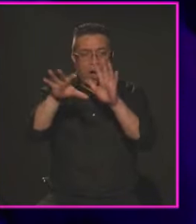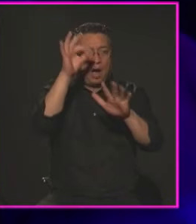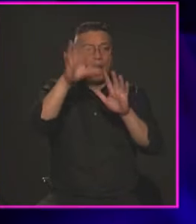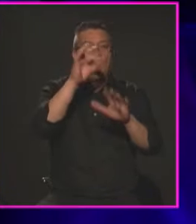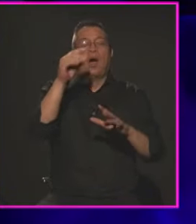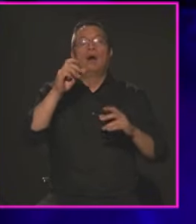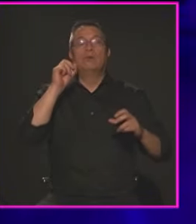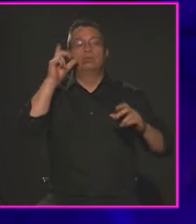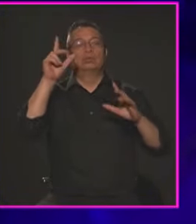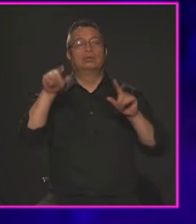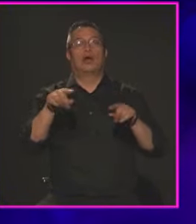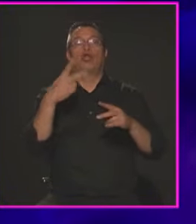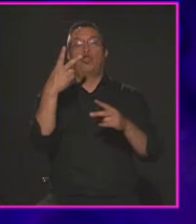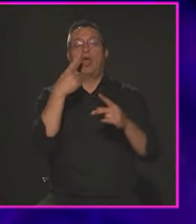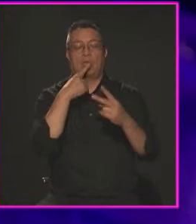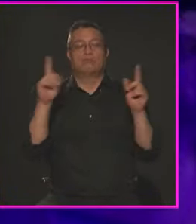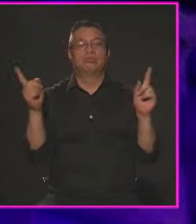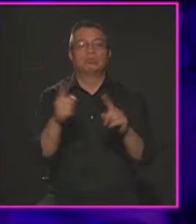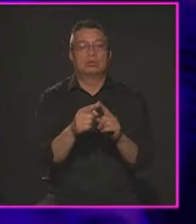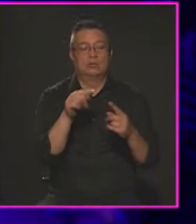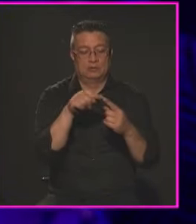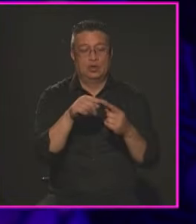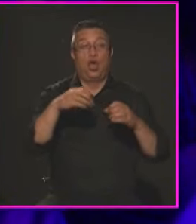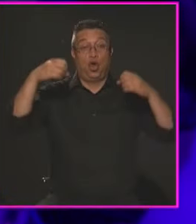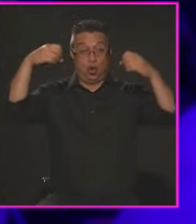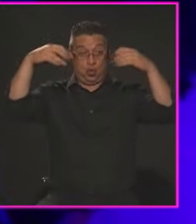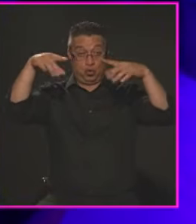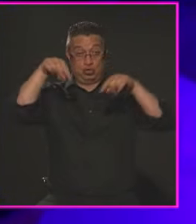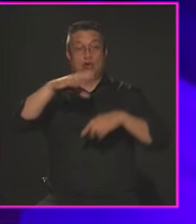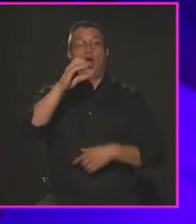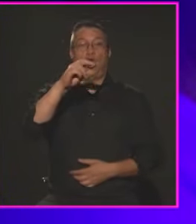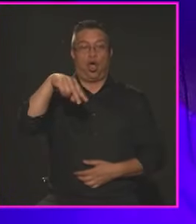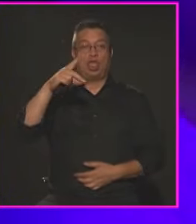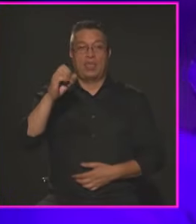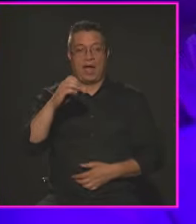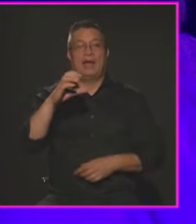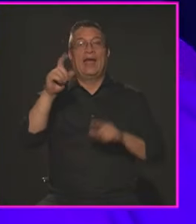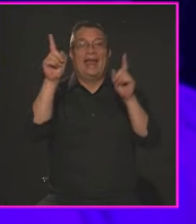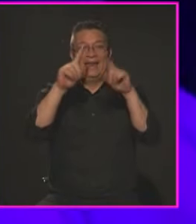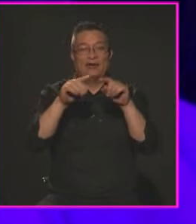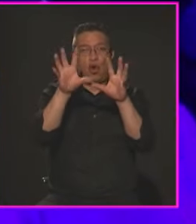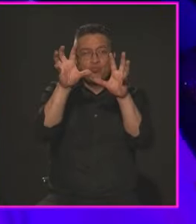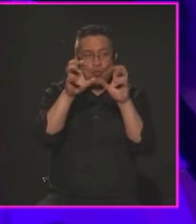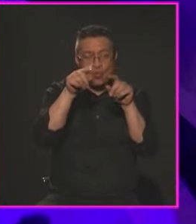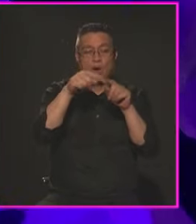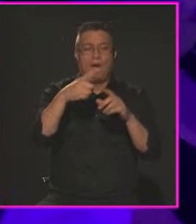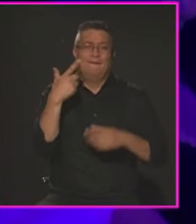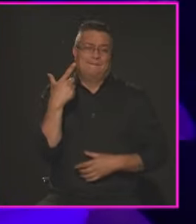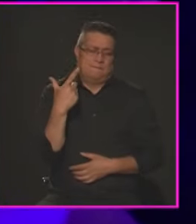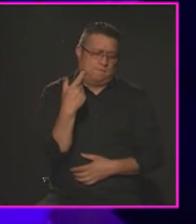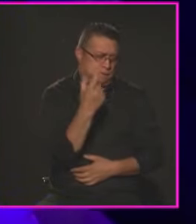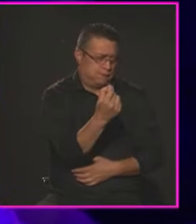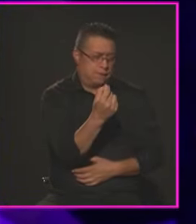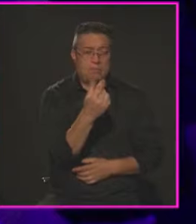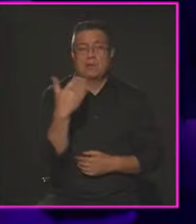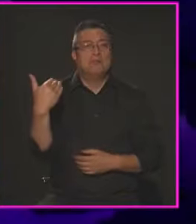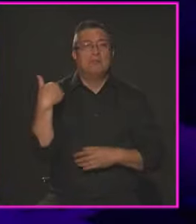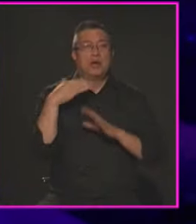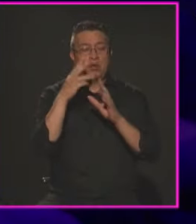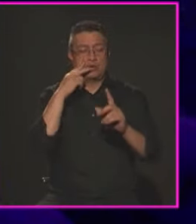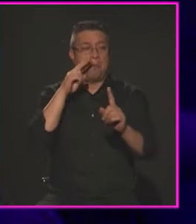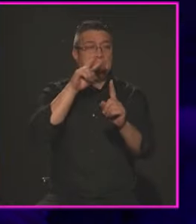Light is an electromagnetic wave which propagates at a speed which is independent of the observer, and at the same time,